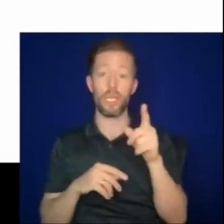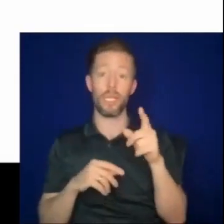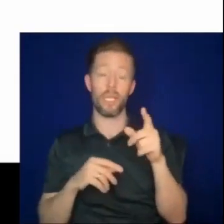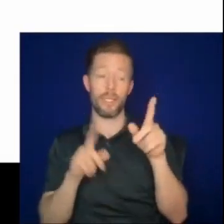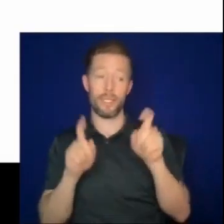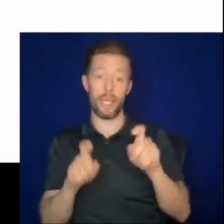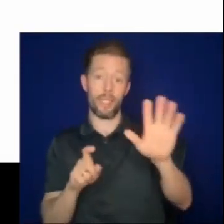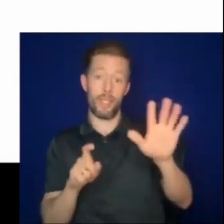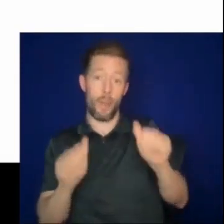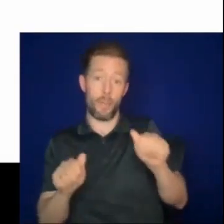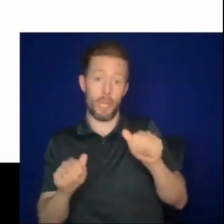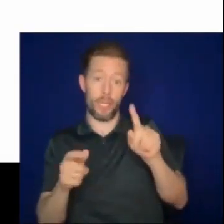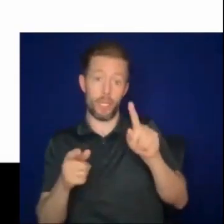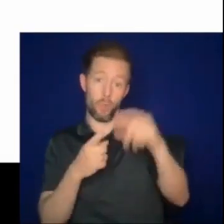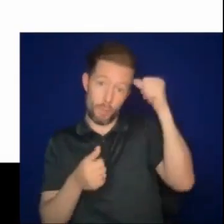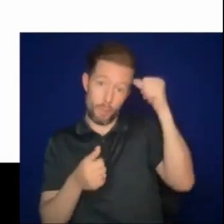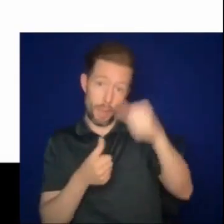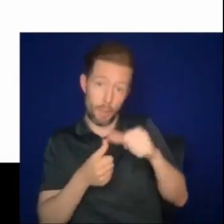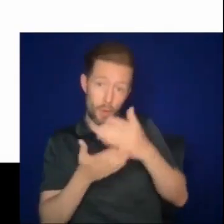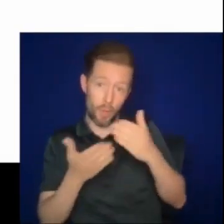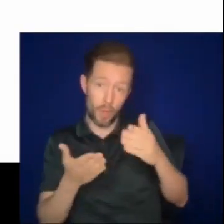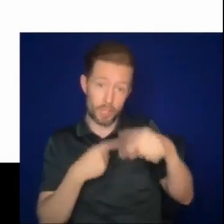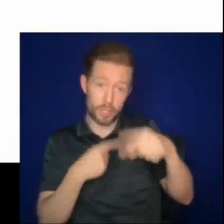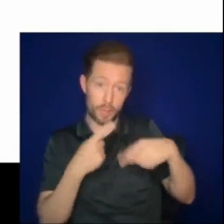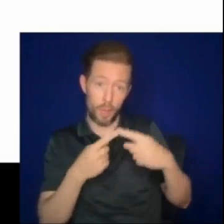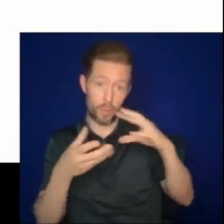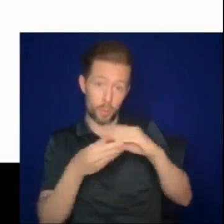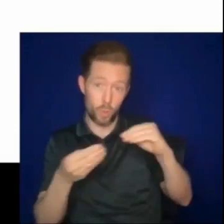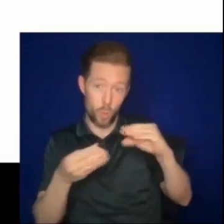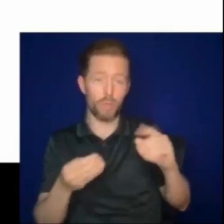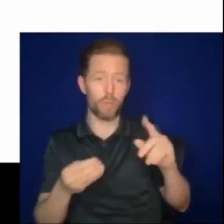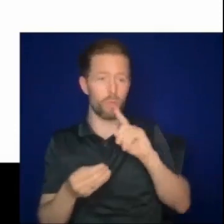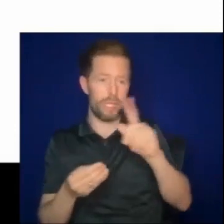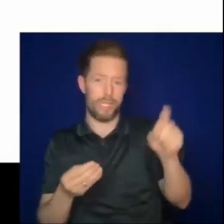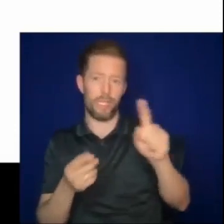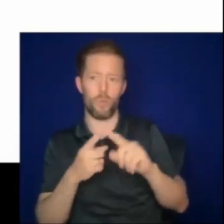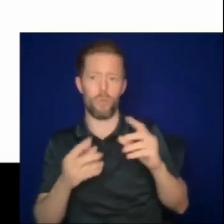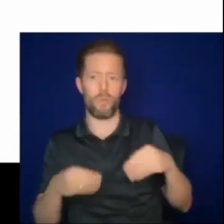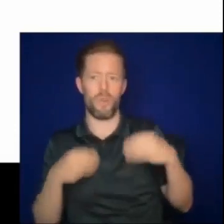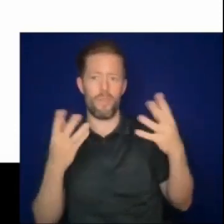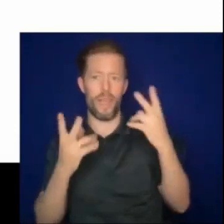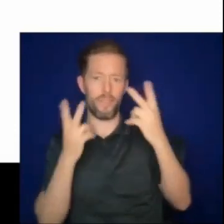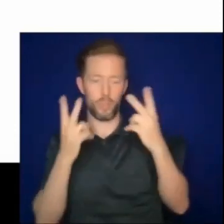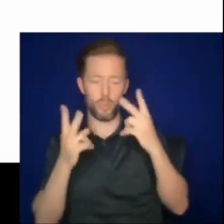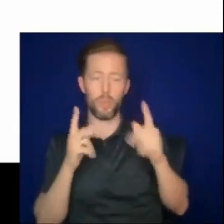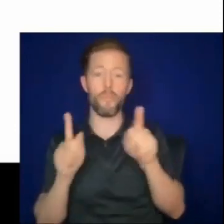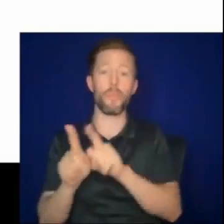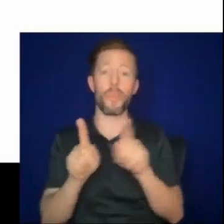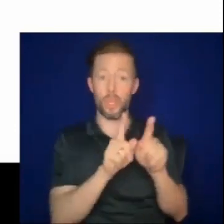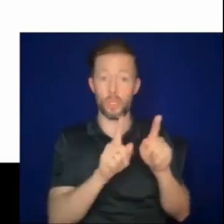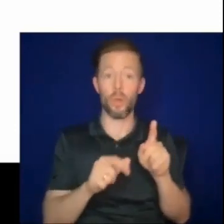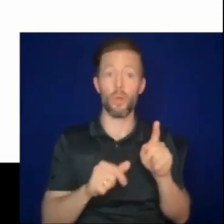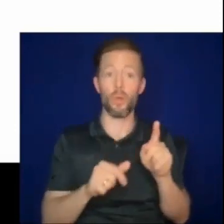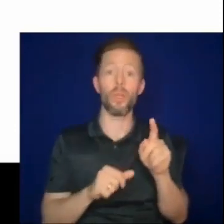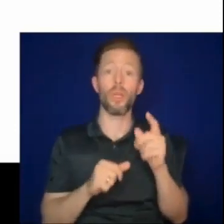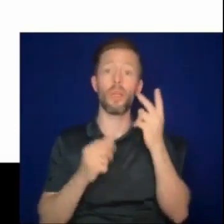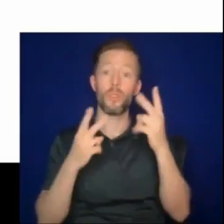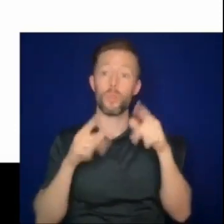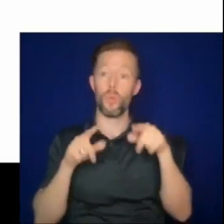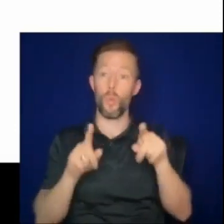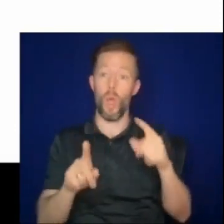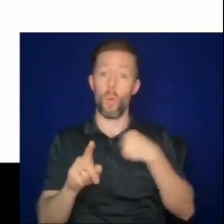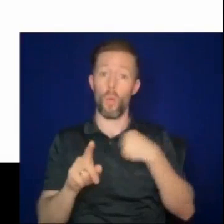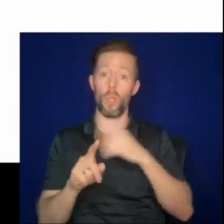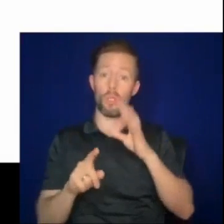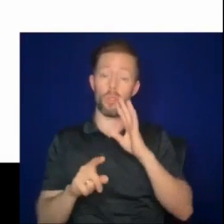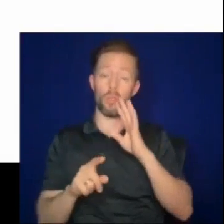And so really, if we're going to test their ability to remember things about the story, we really still need to provide those visuals. We also